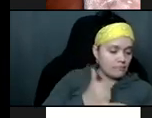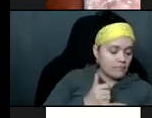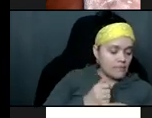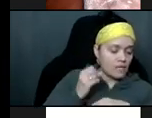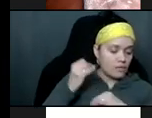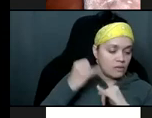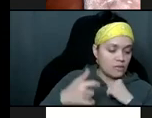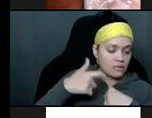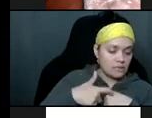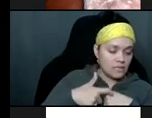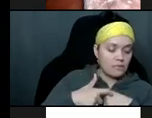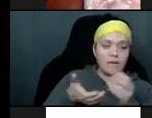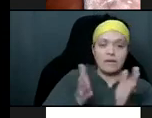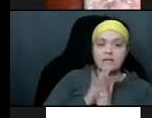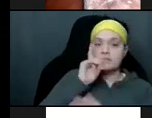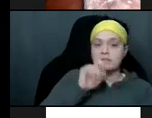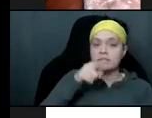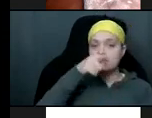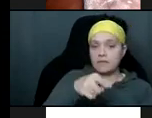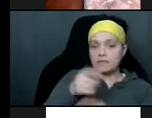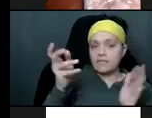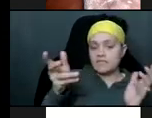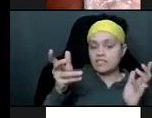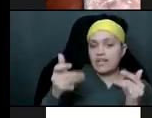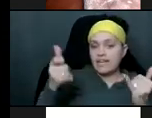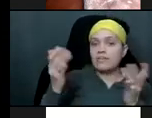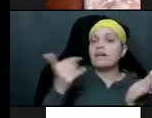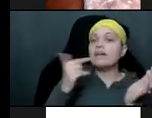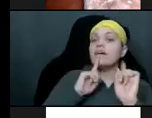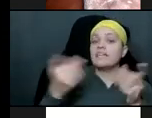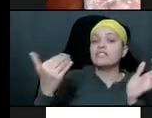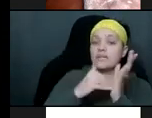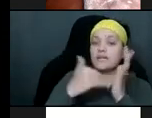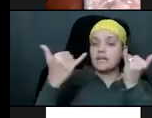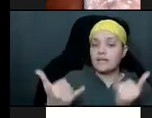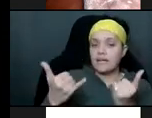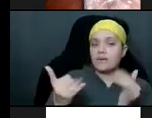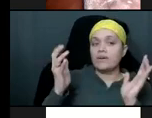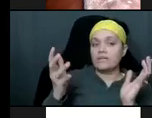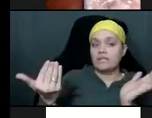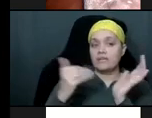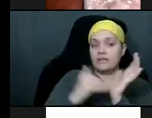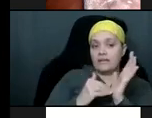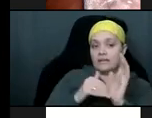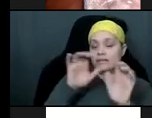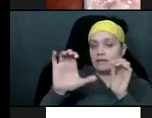last time I asked you to answer this question in the chat. Let's answer it again now in the chat.